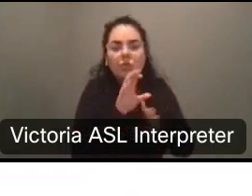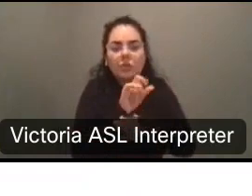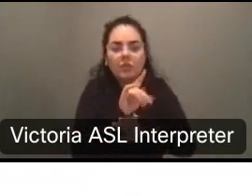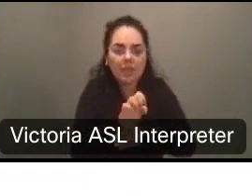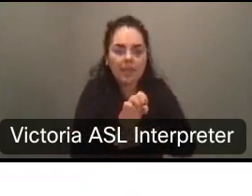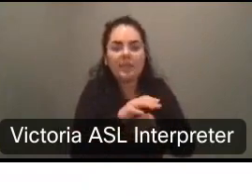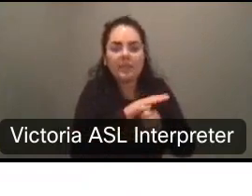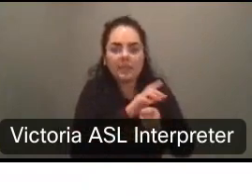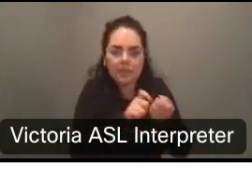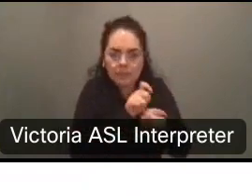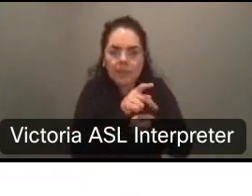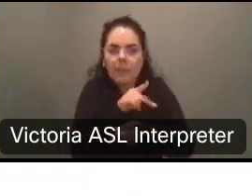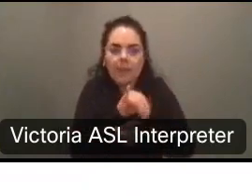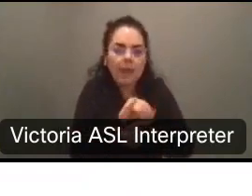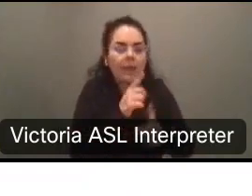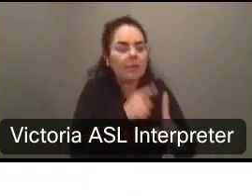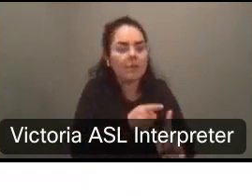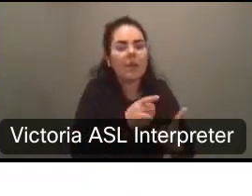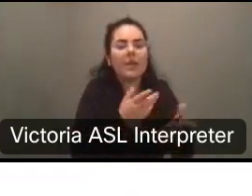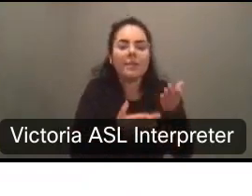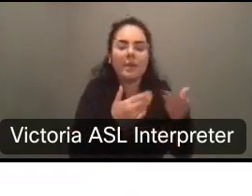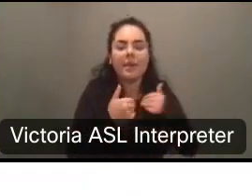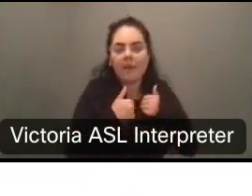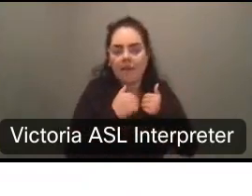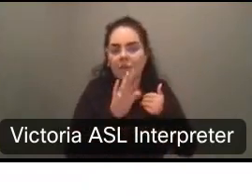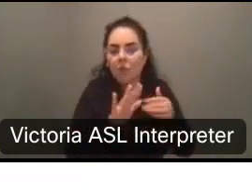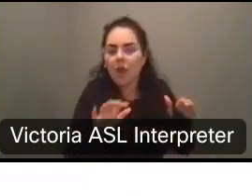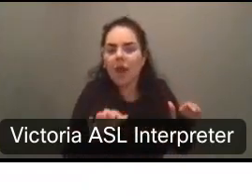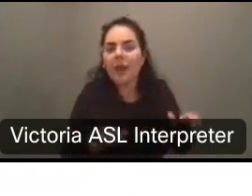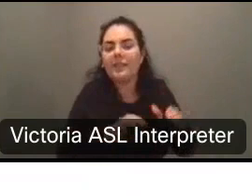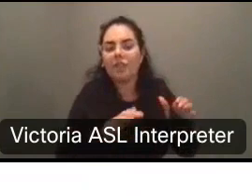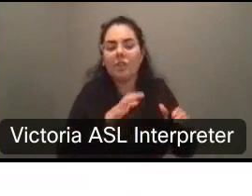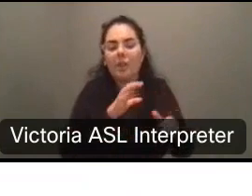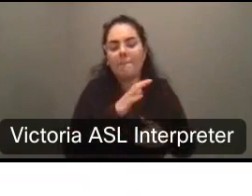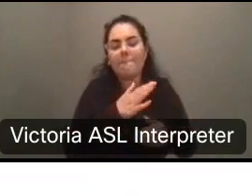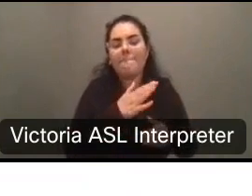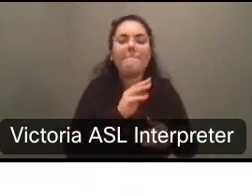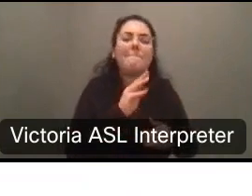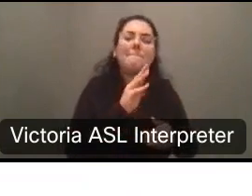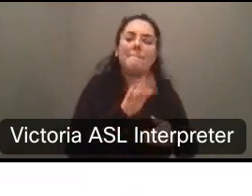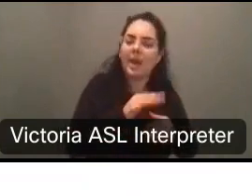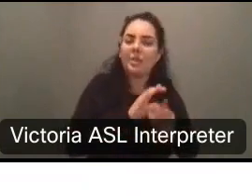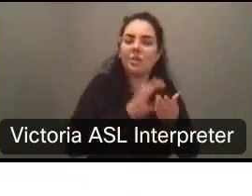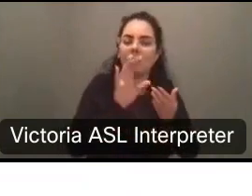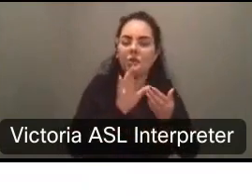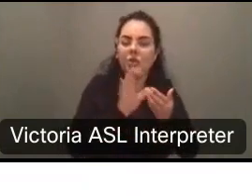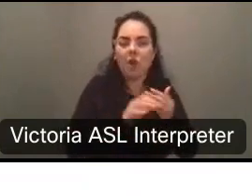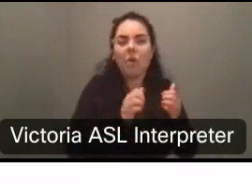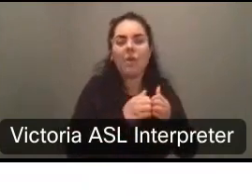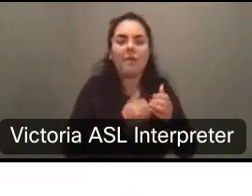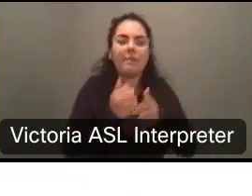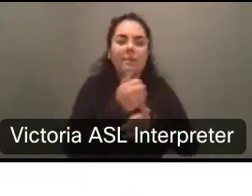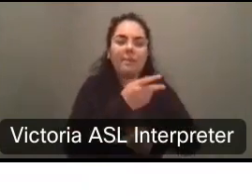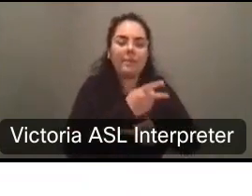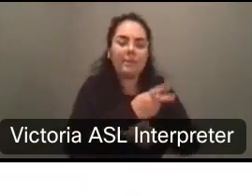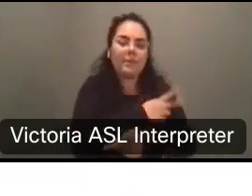projects, and they might target your activation of MyChart with primary care patients. And another site